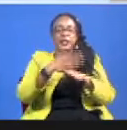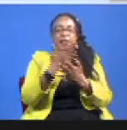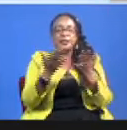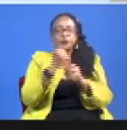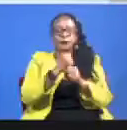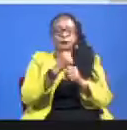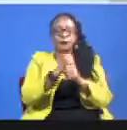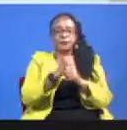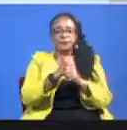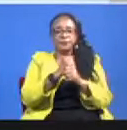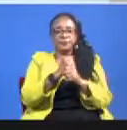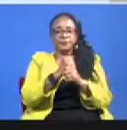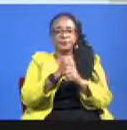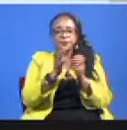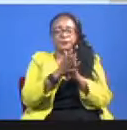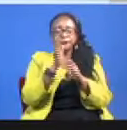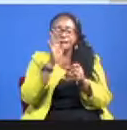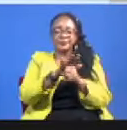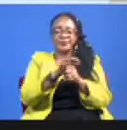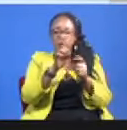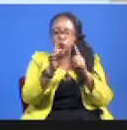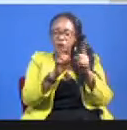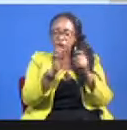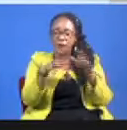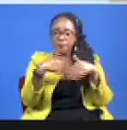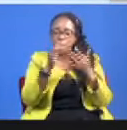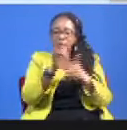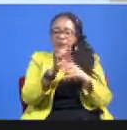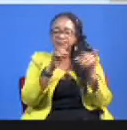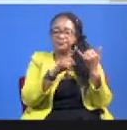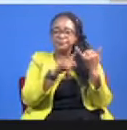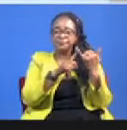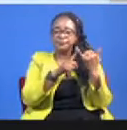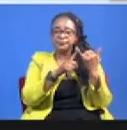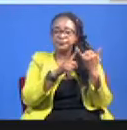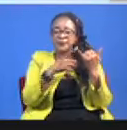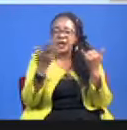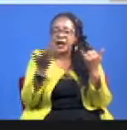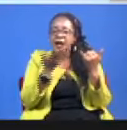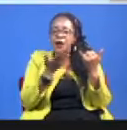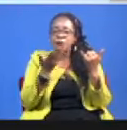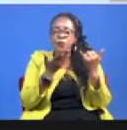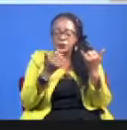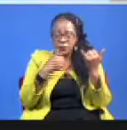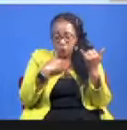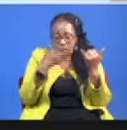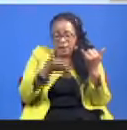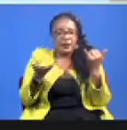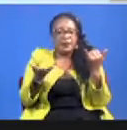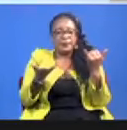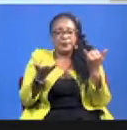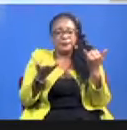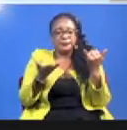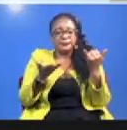good thing to do, with a lot of question around it. Question one is, how did we get where we are?